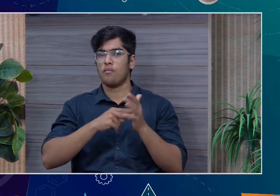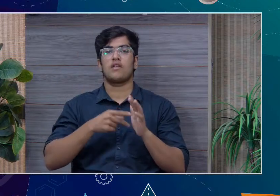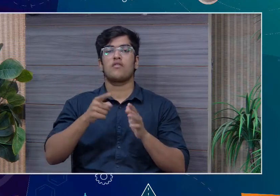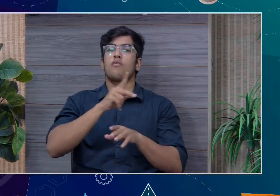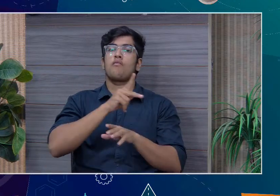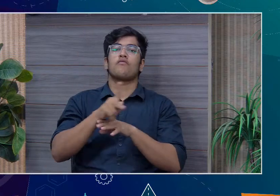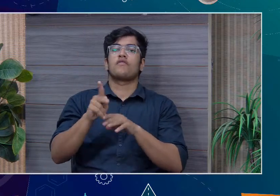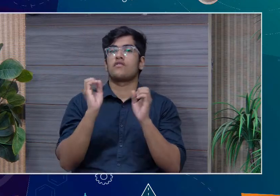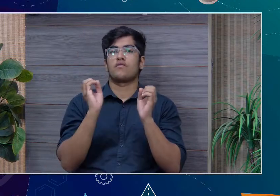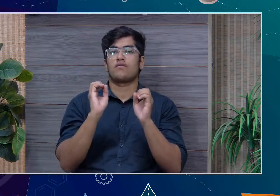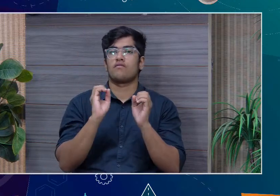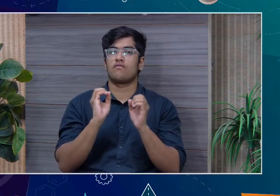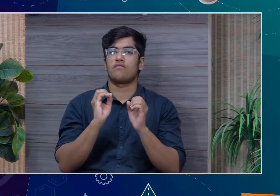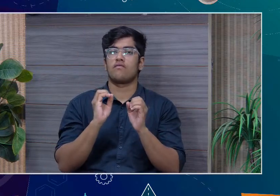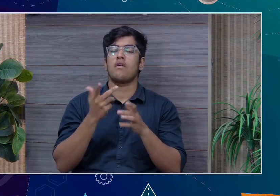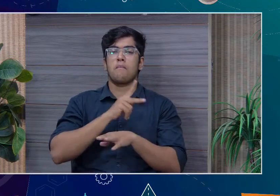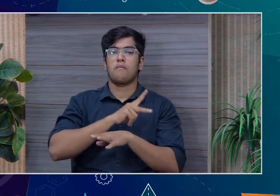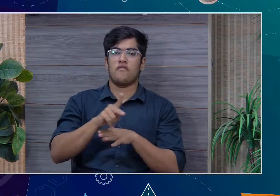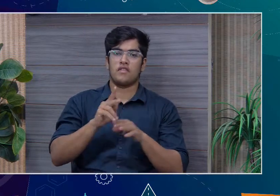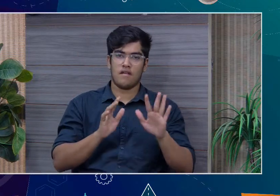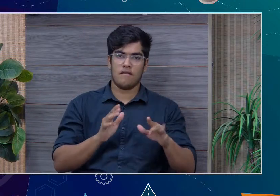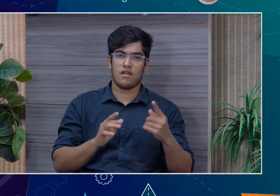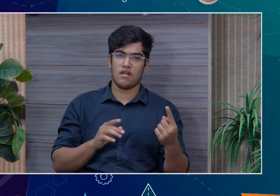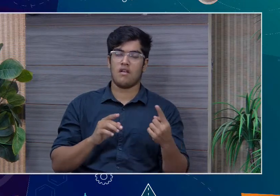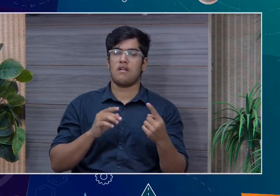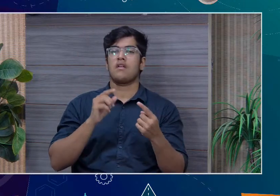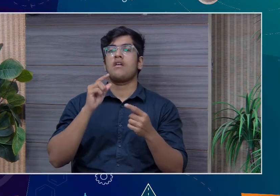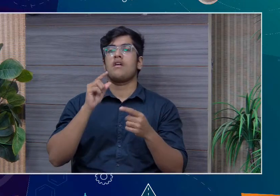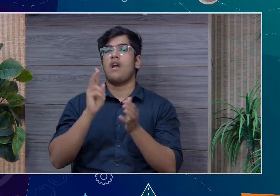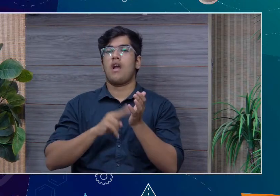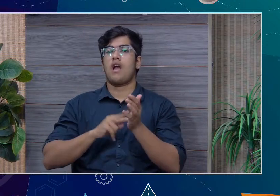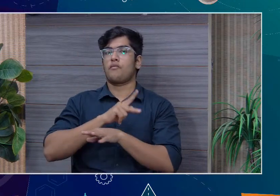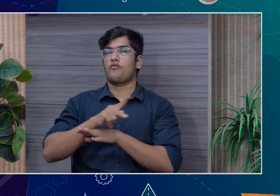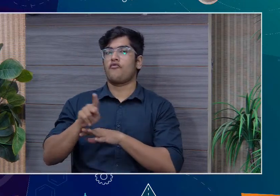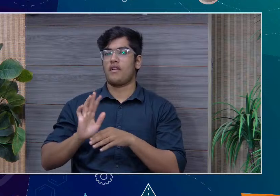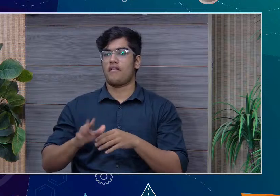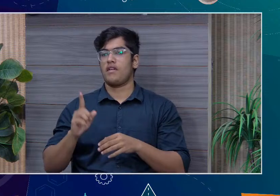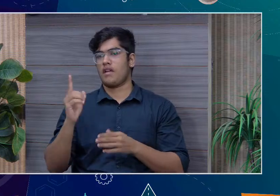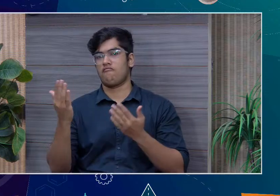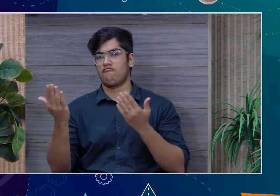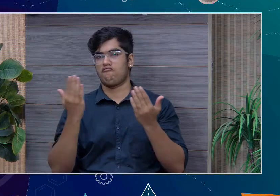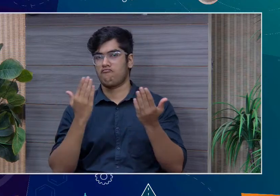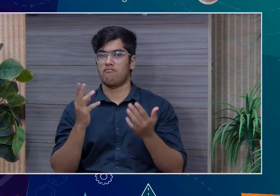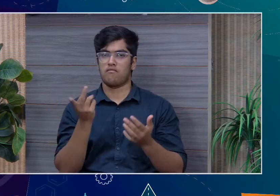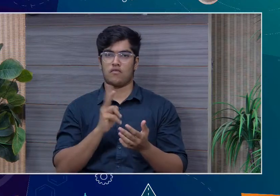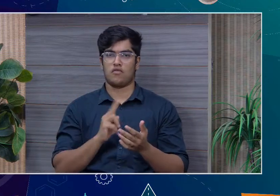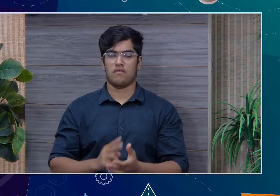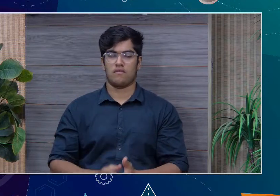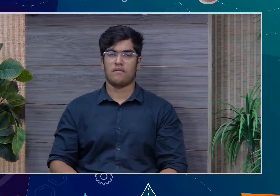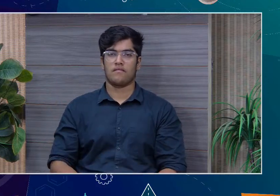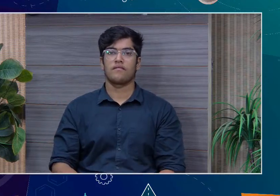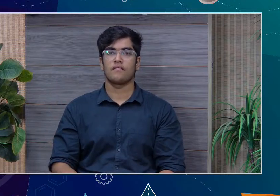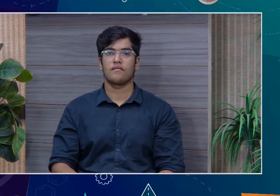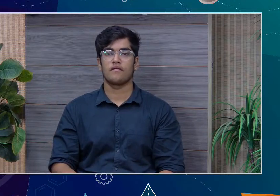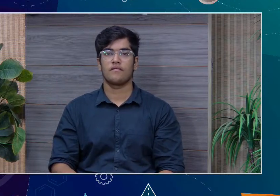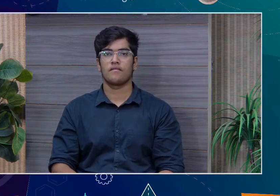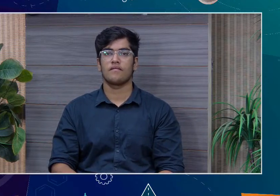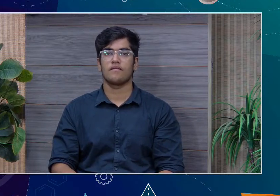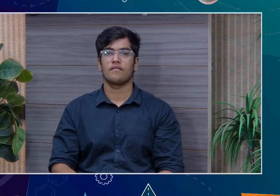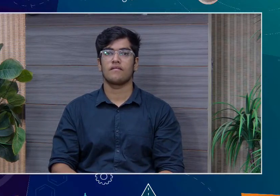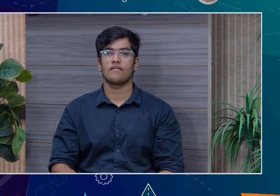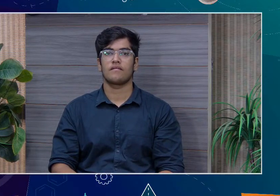basically, professional and unprofessional means to be very serious about one's profession. Okay. And the second